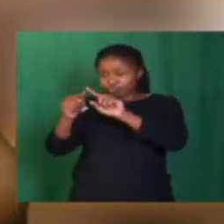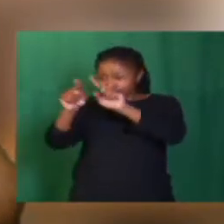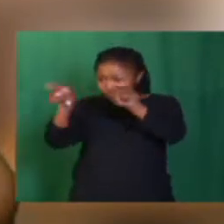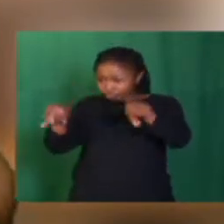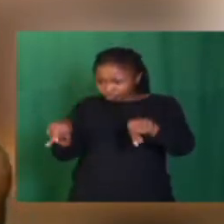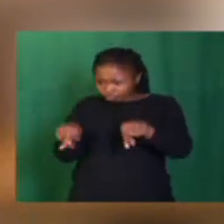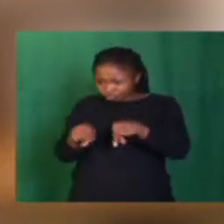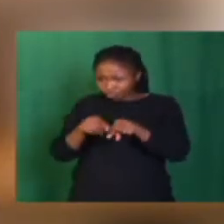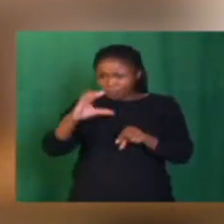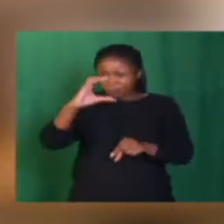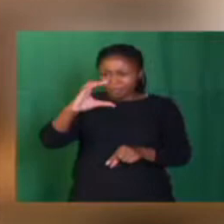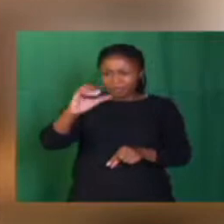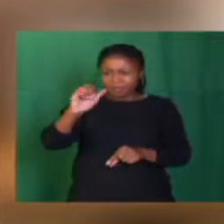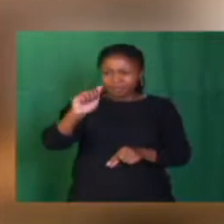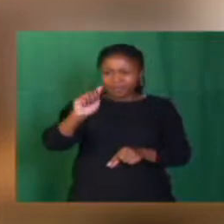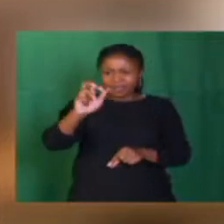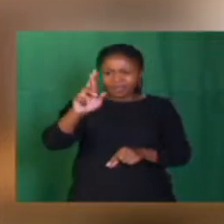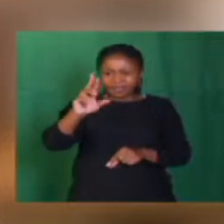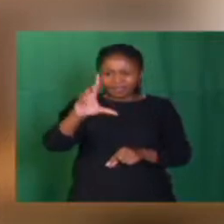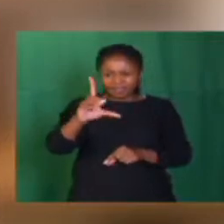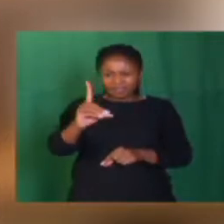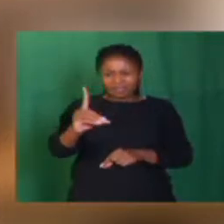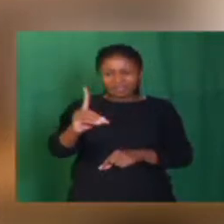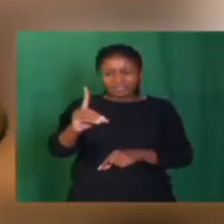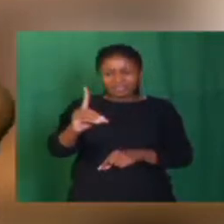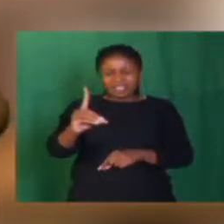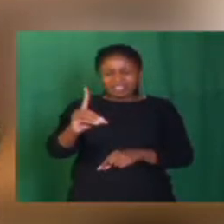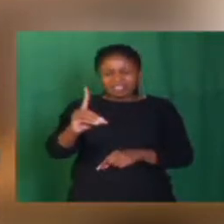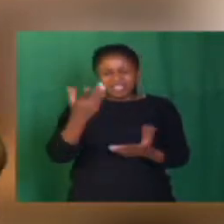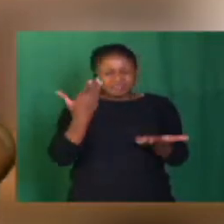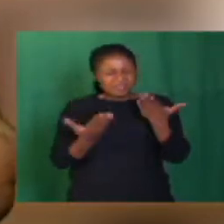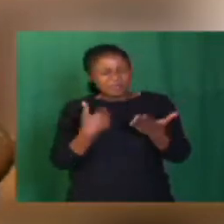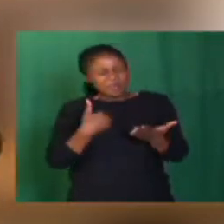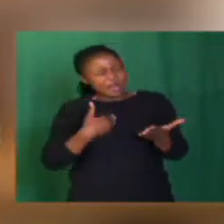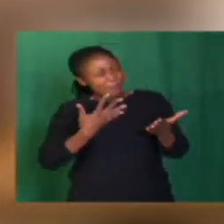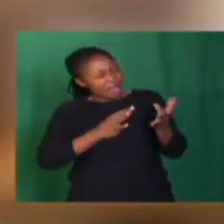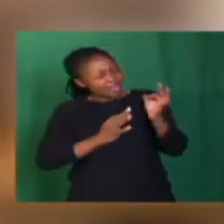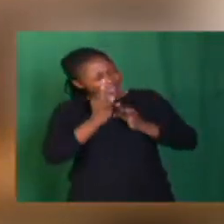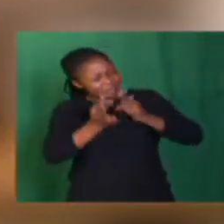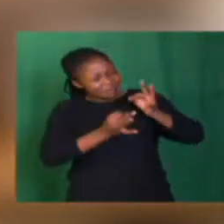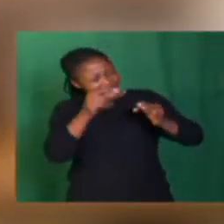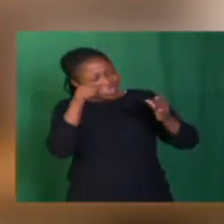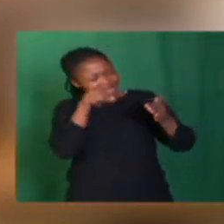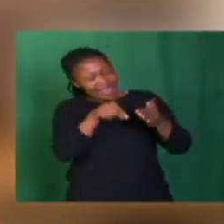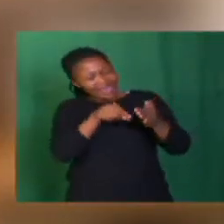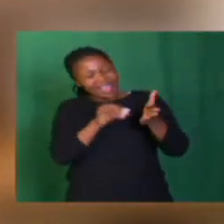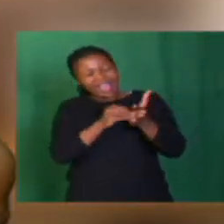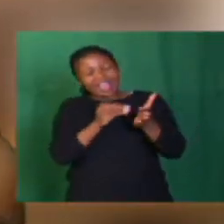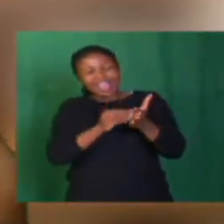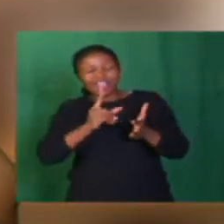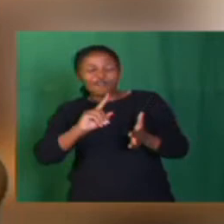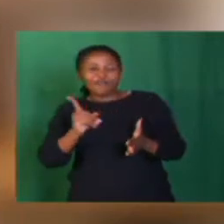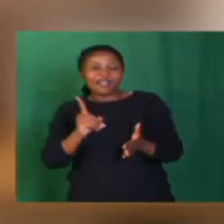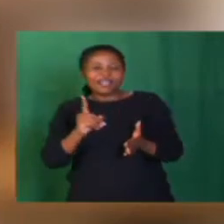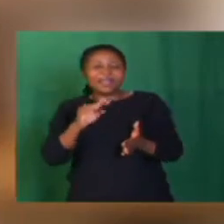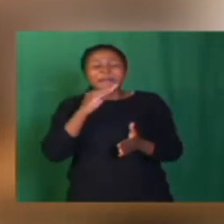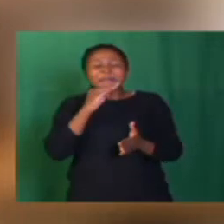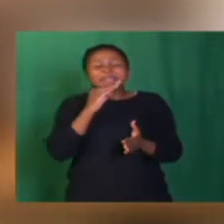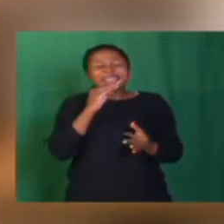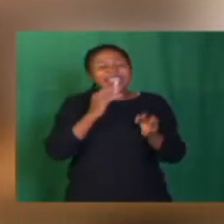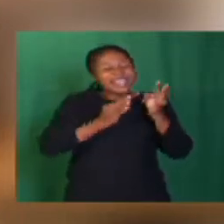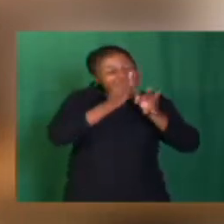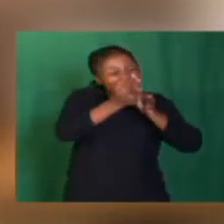structure my talk. I want to be fluent in it. I want the person listening to me to actually get to understand that this is